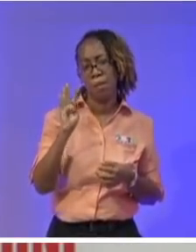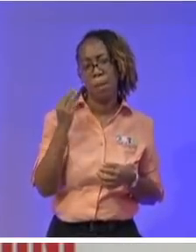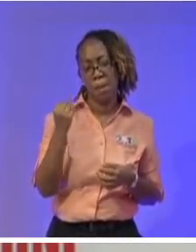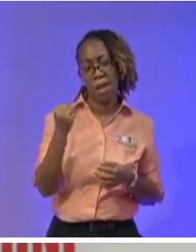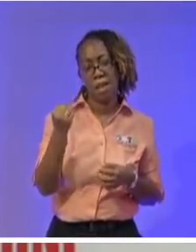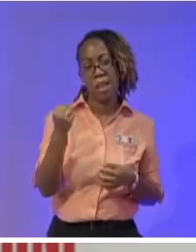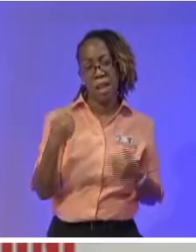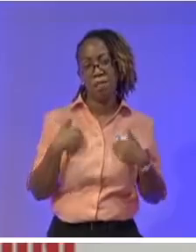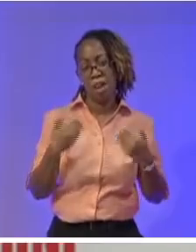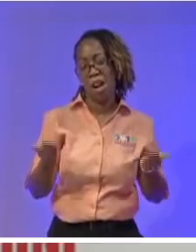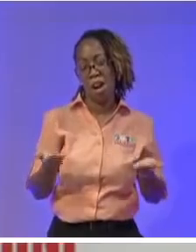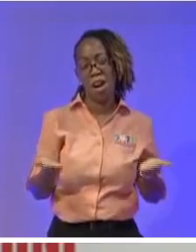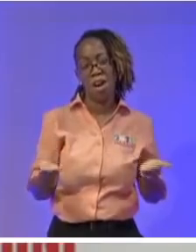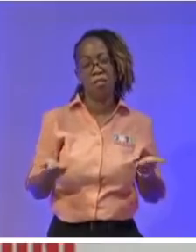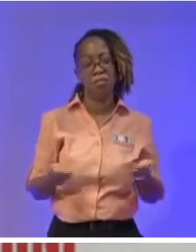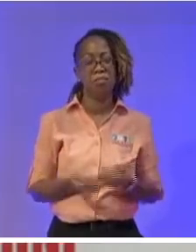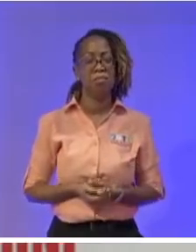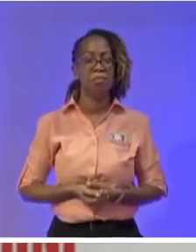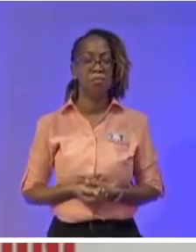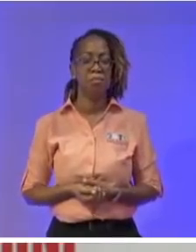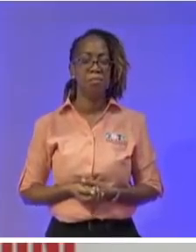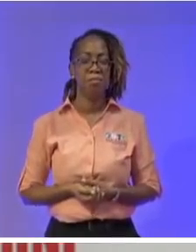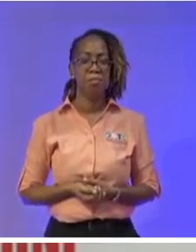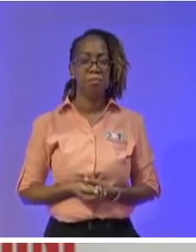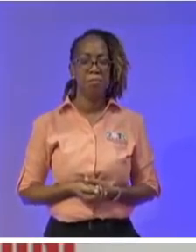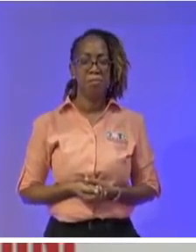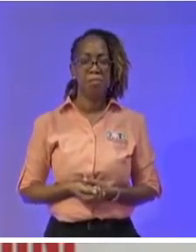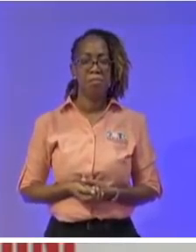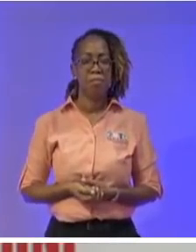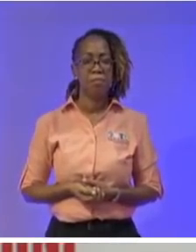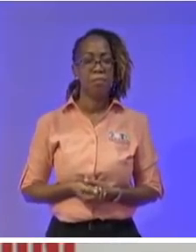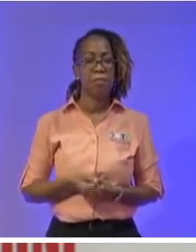booster program, which again restarted yesterday.